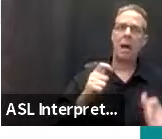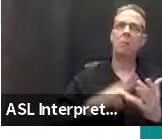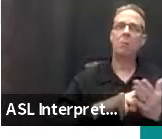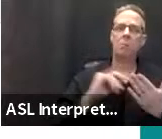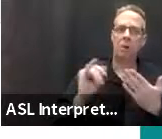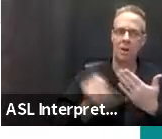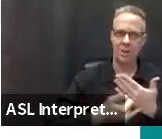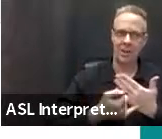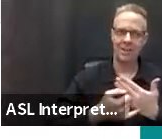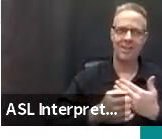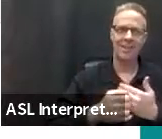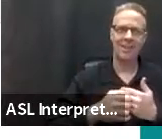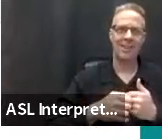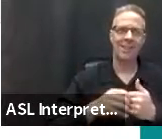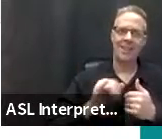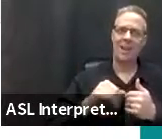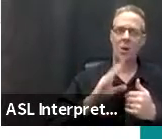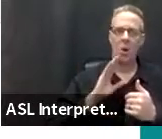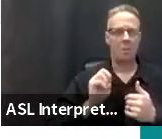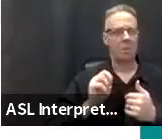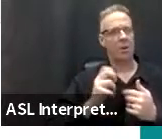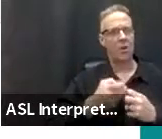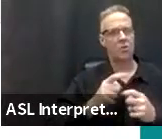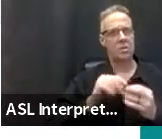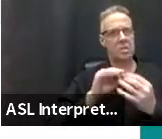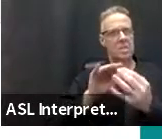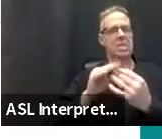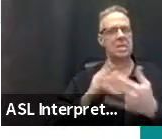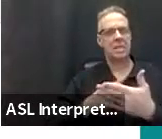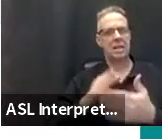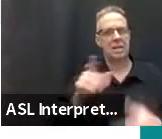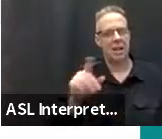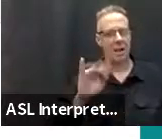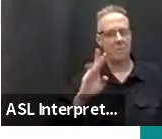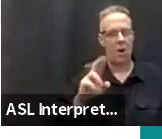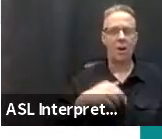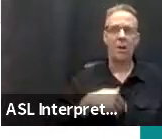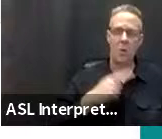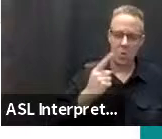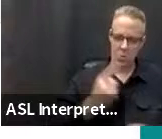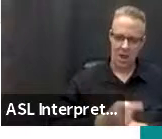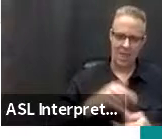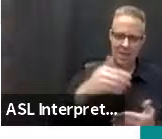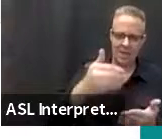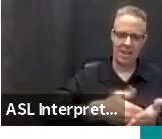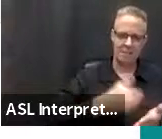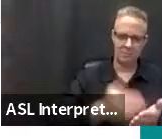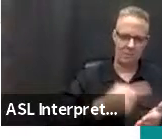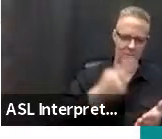replacement. Could be, yeah. The depths of the channel, and